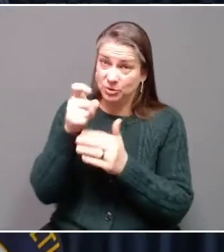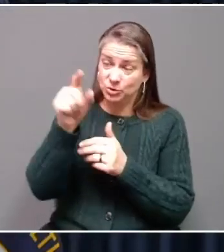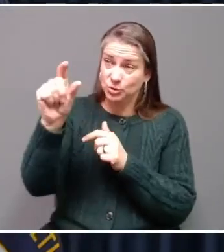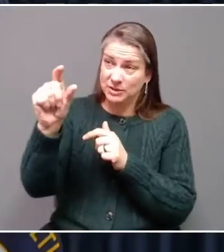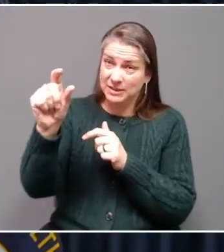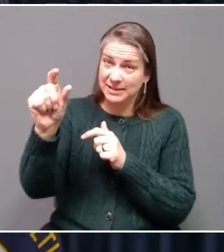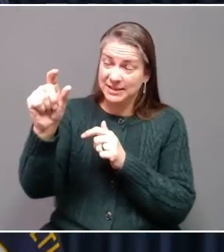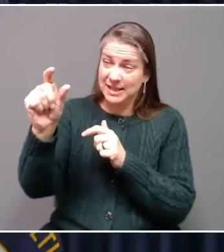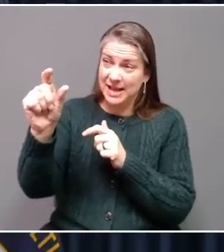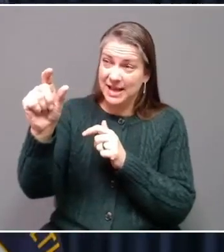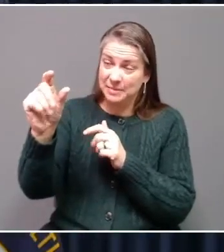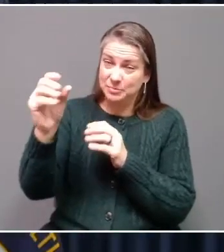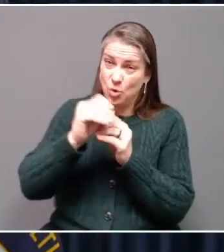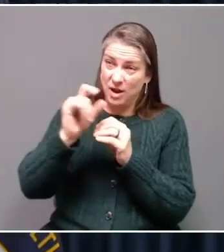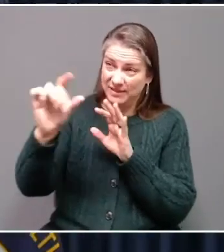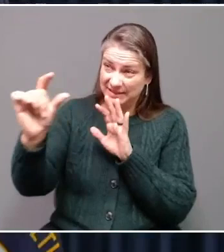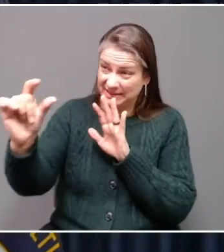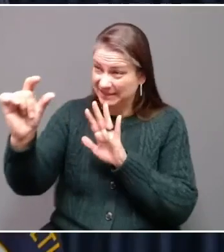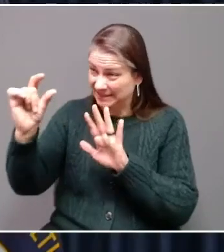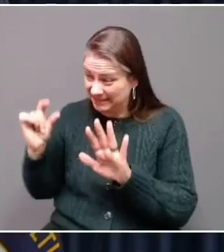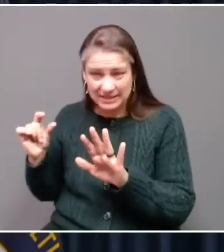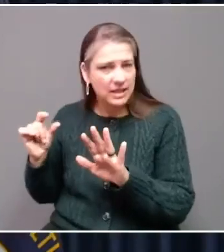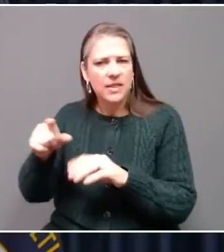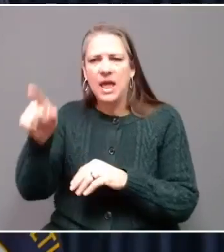beginning, they've got to get out,